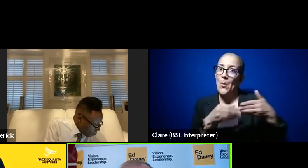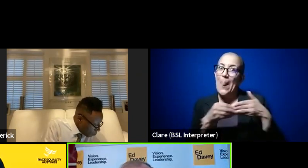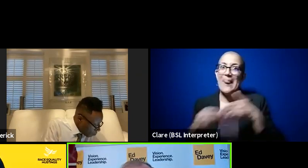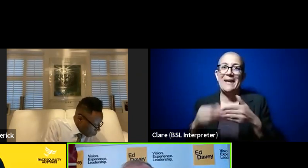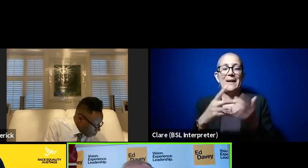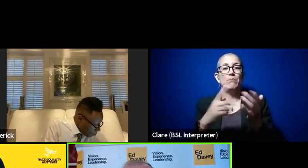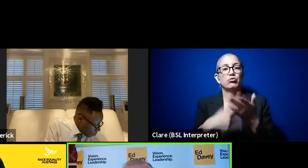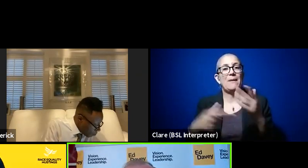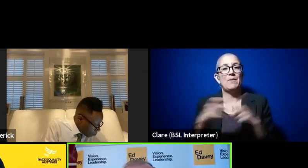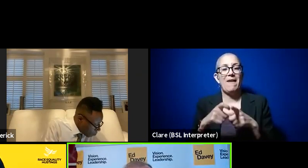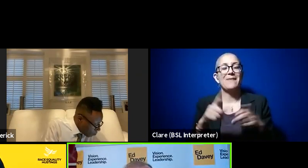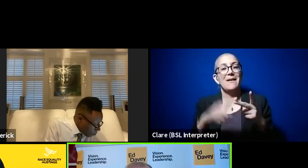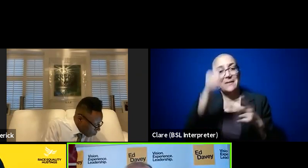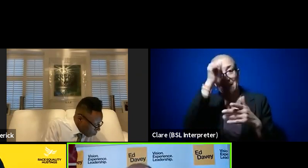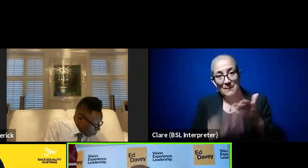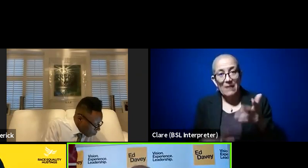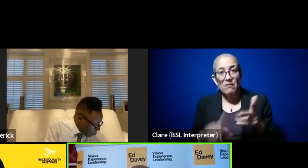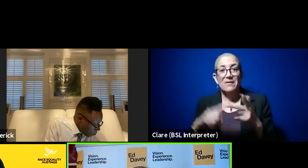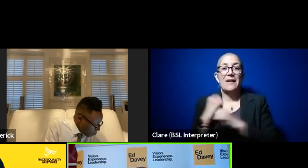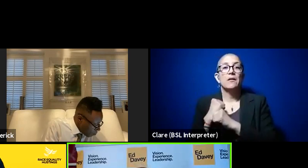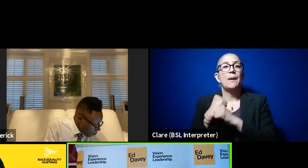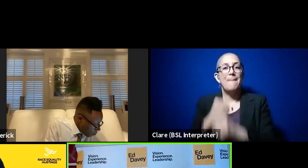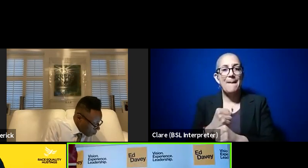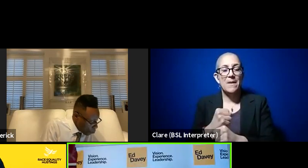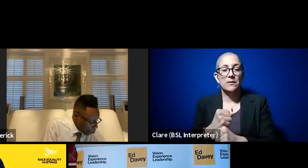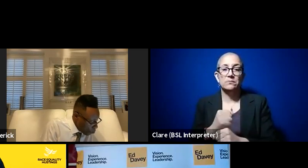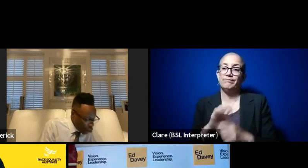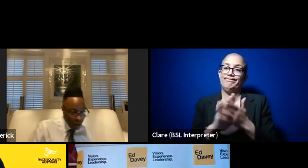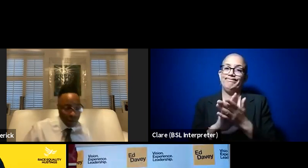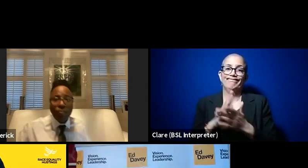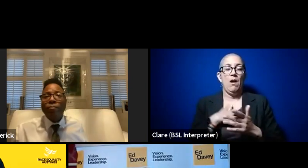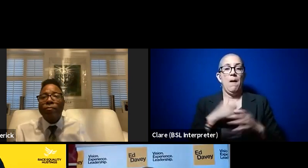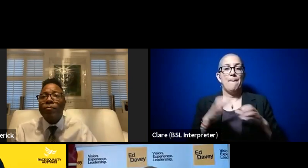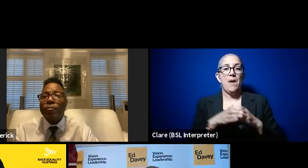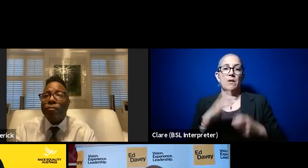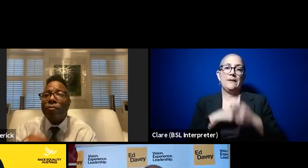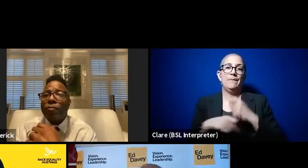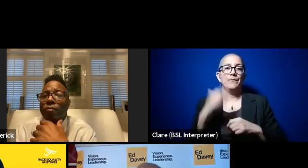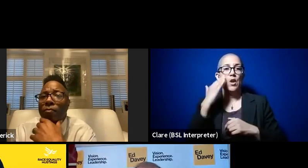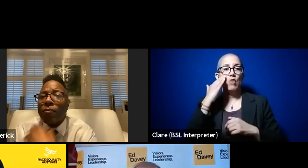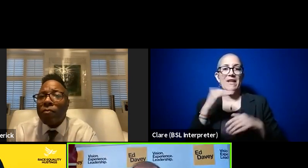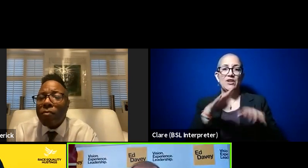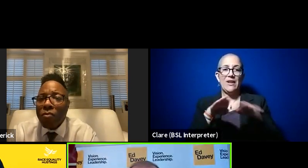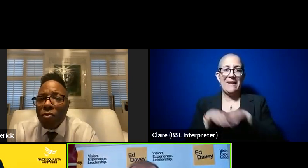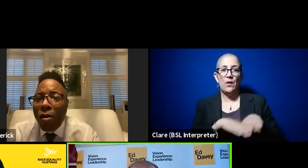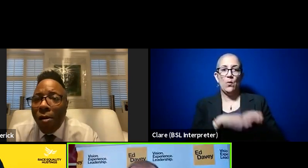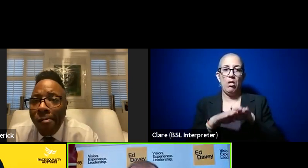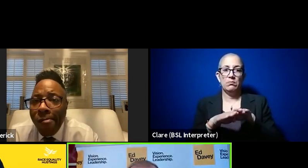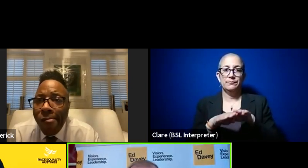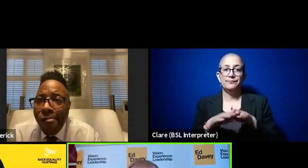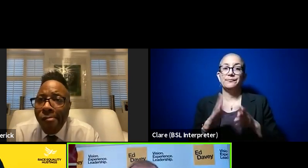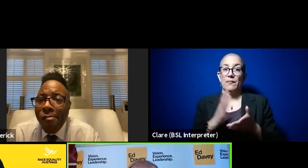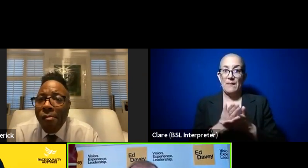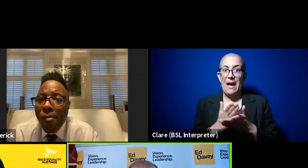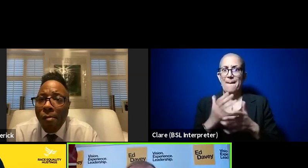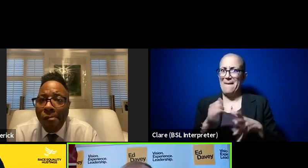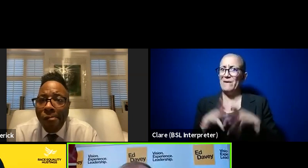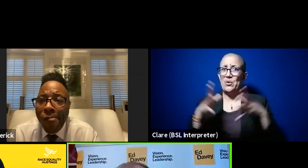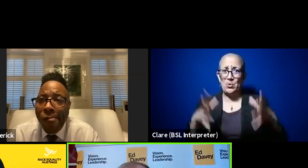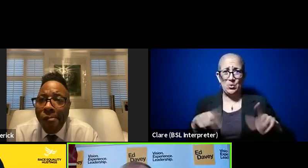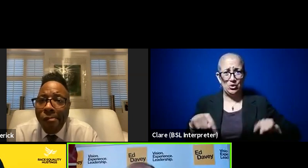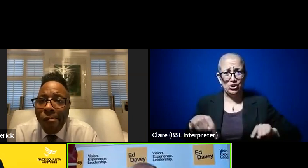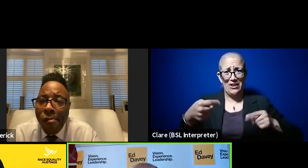and commitment to make our party racially equal. There's no doubt there are huge challenges across